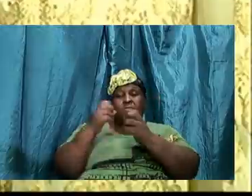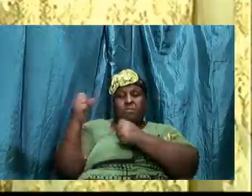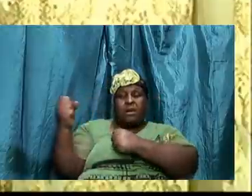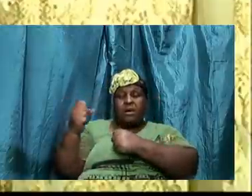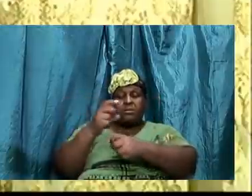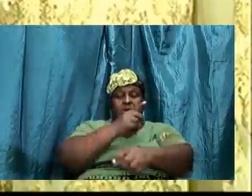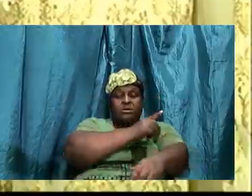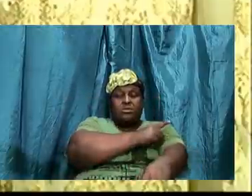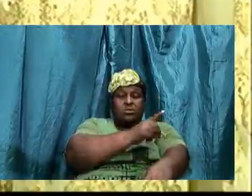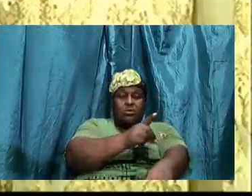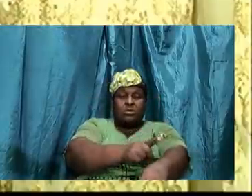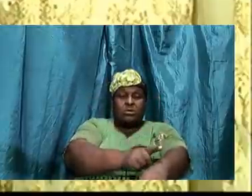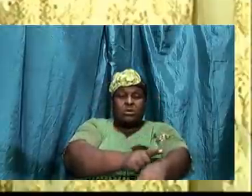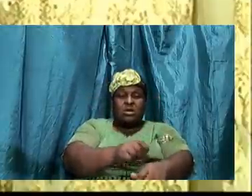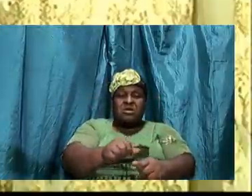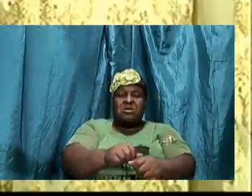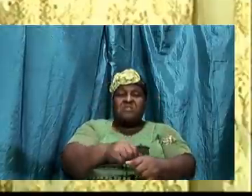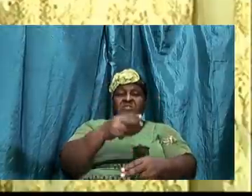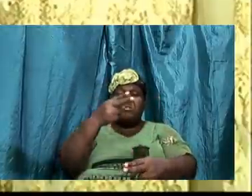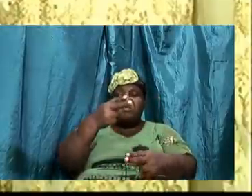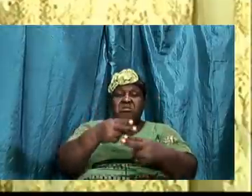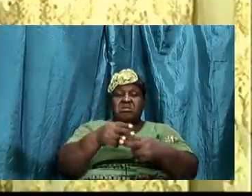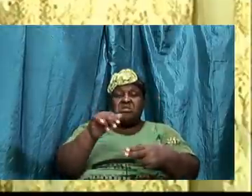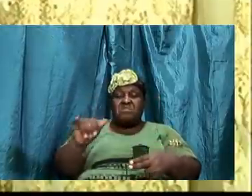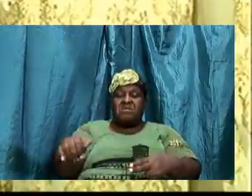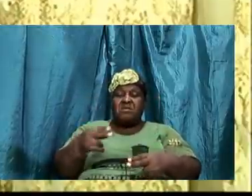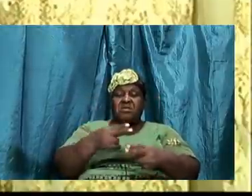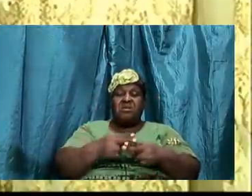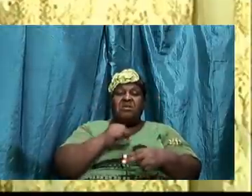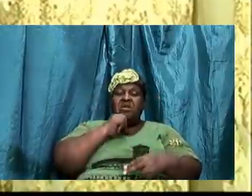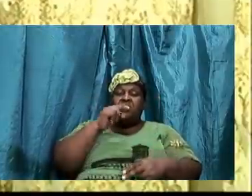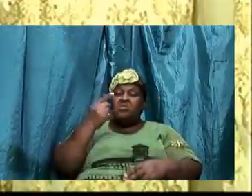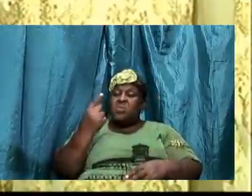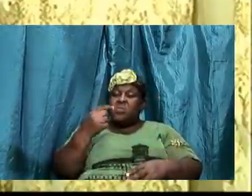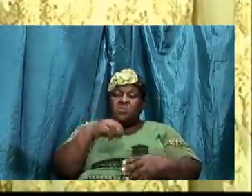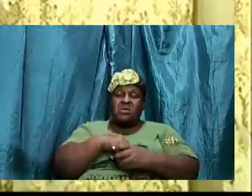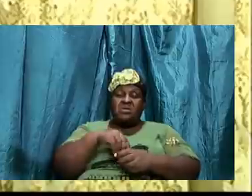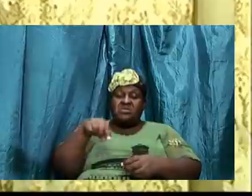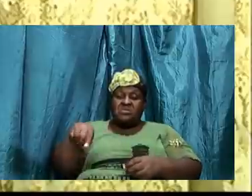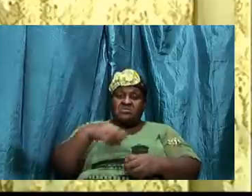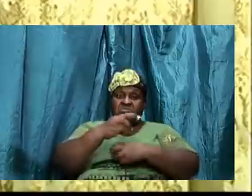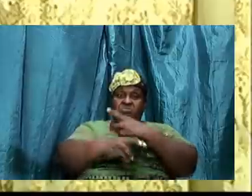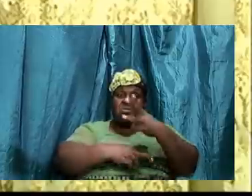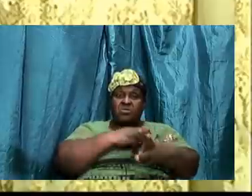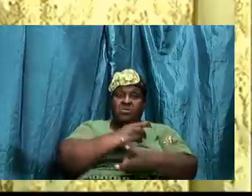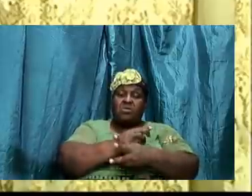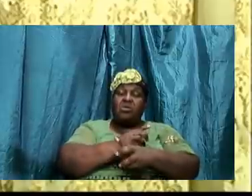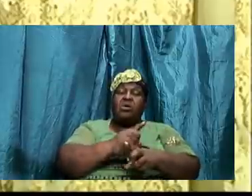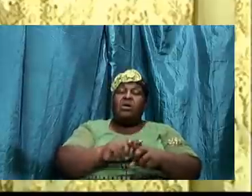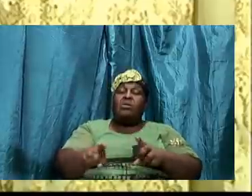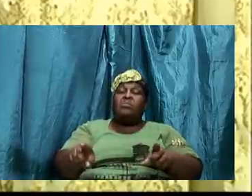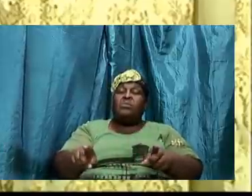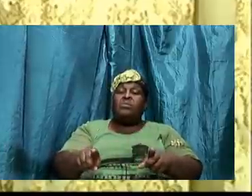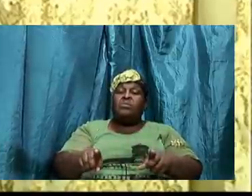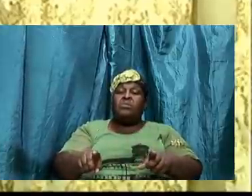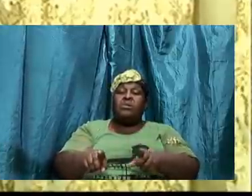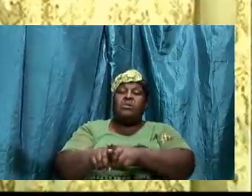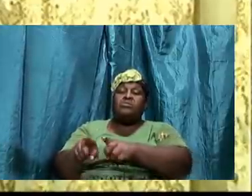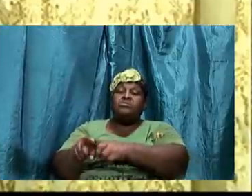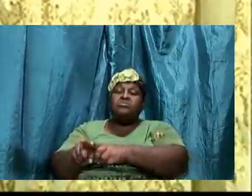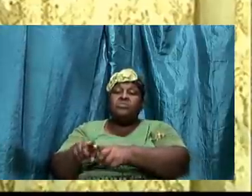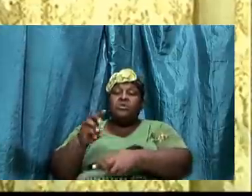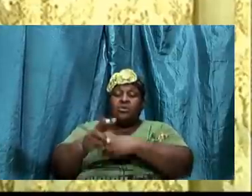and every name that is named, not only in this world, but also which is to